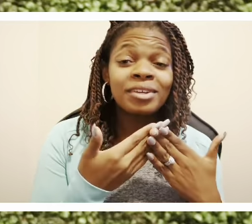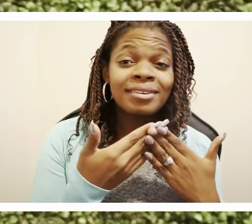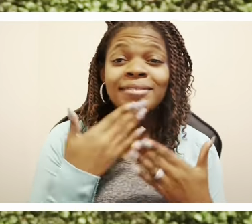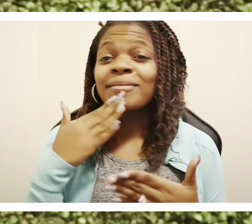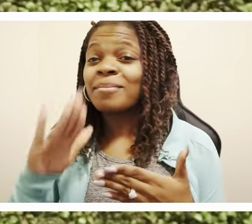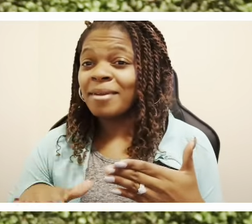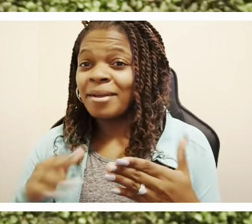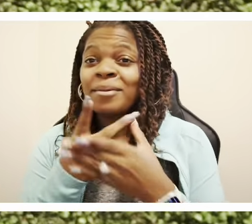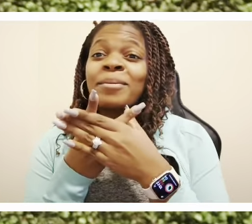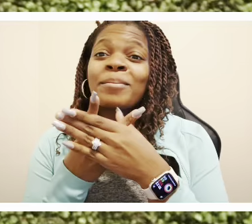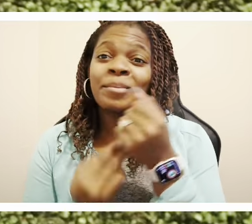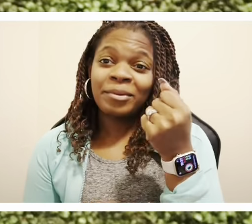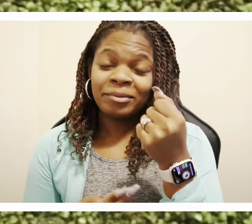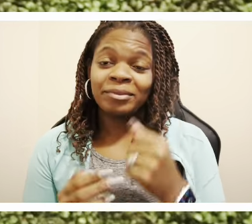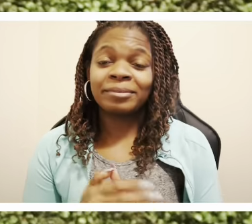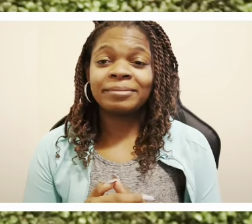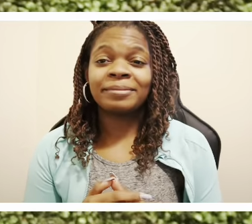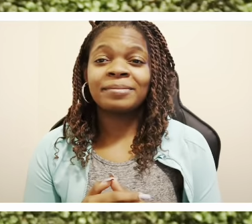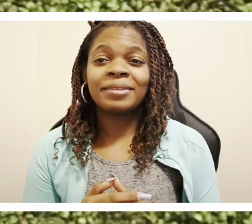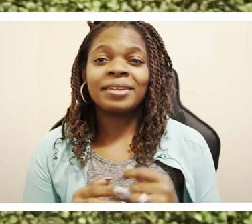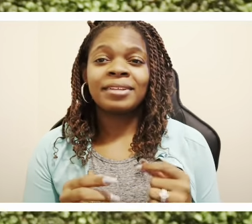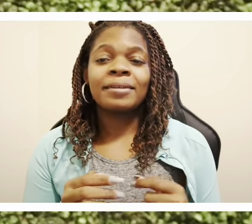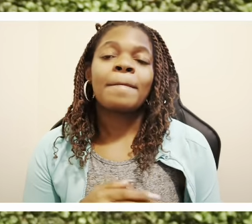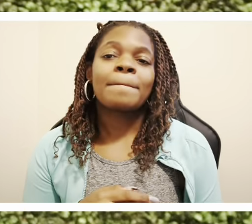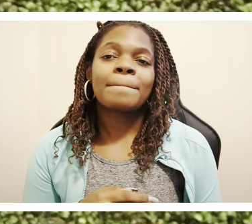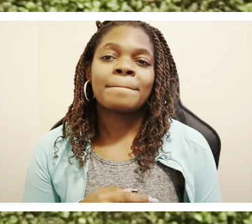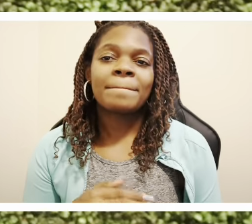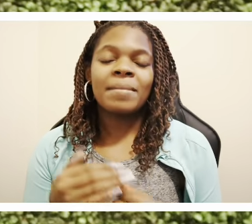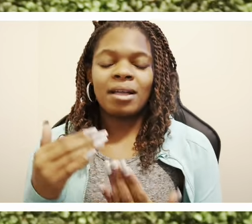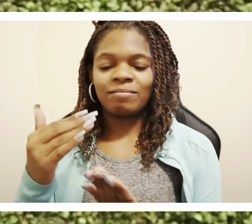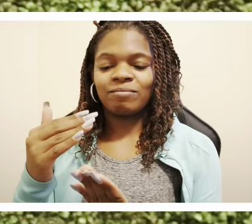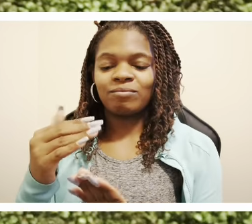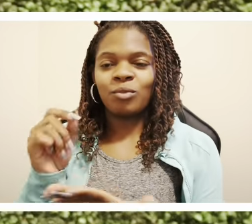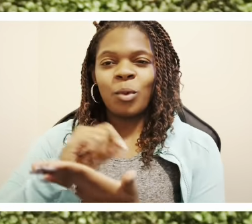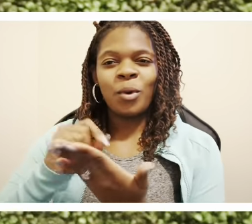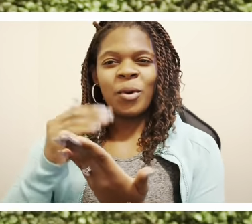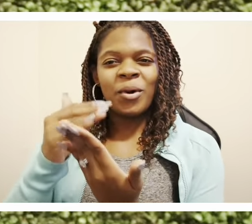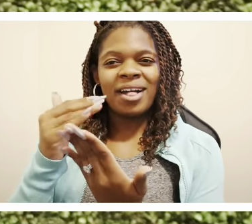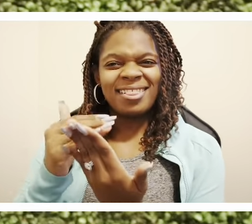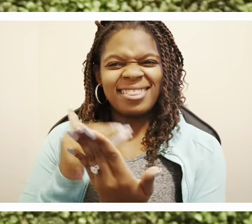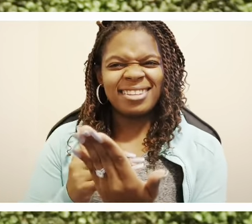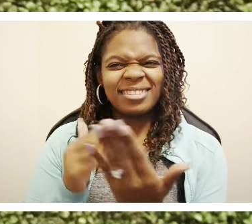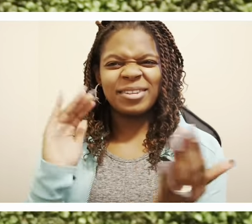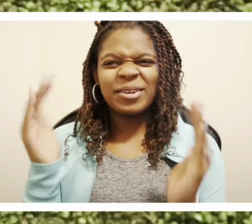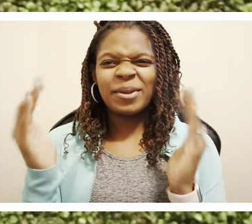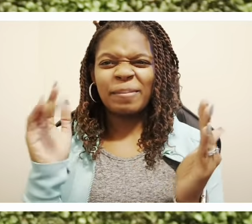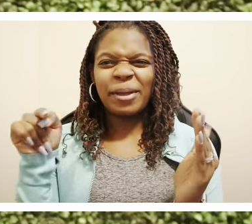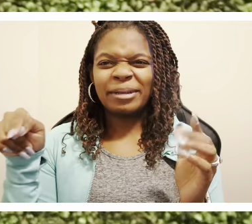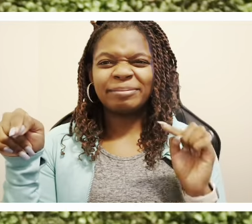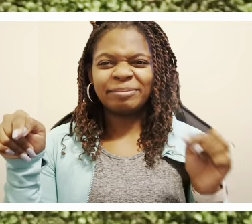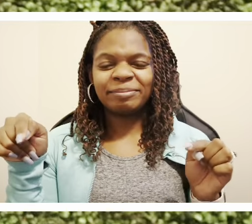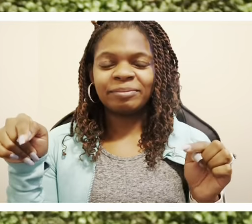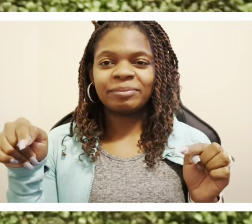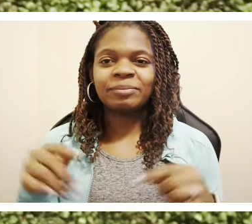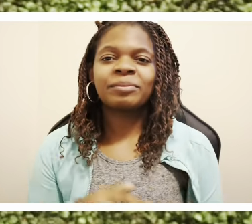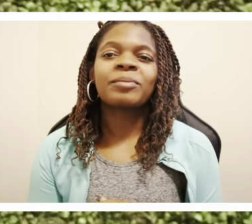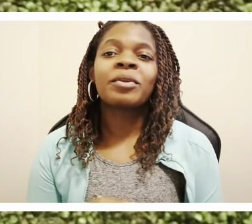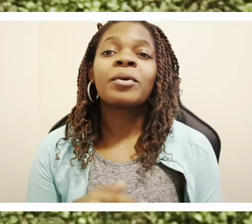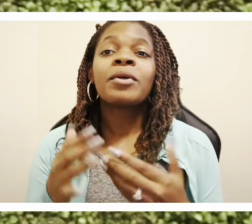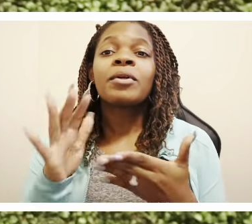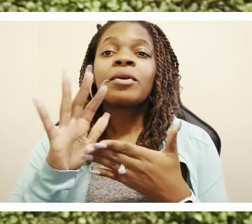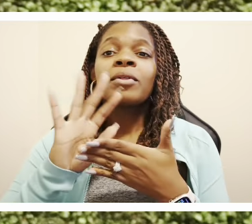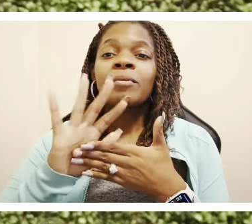cons to both of these, and I have my phone here because I wrote down a whole bunch of lists comparing the two, and at the end of the